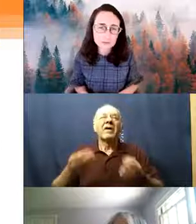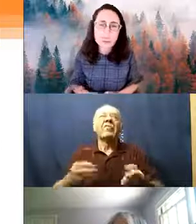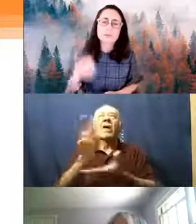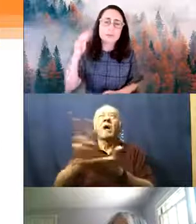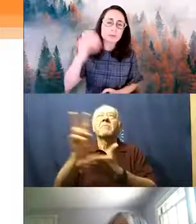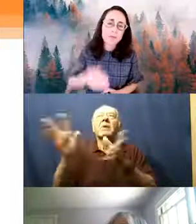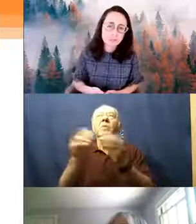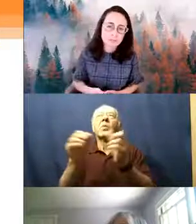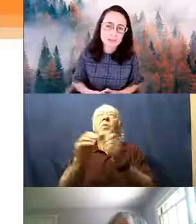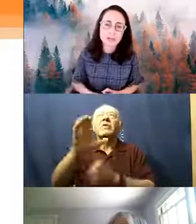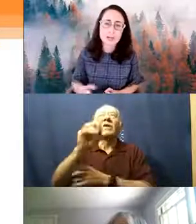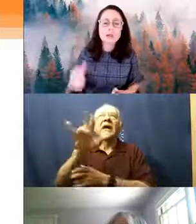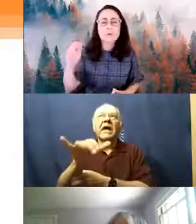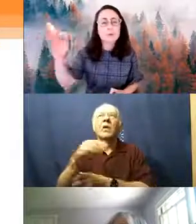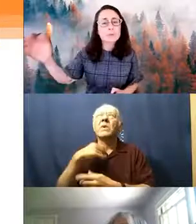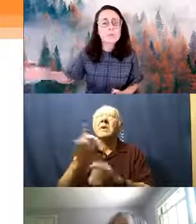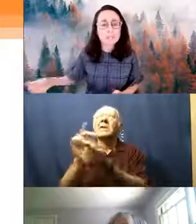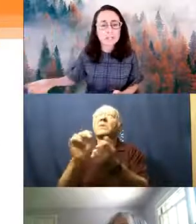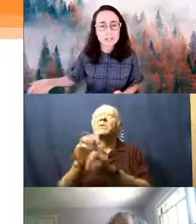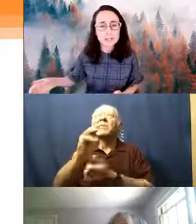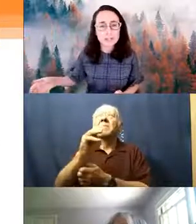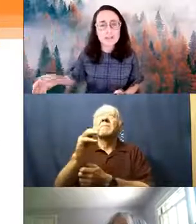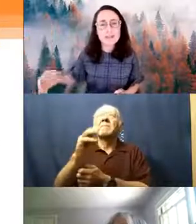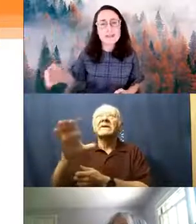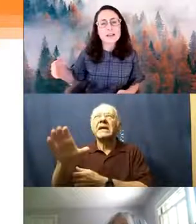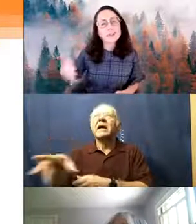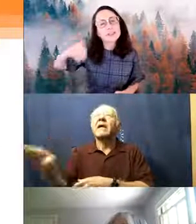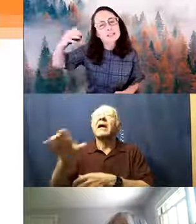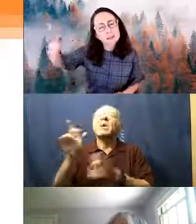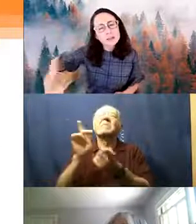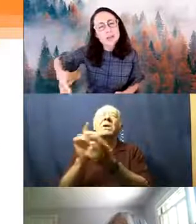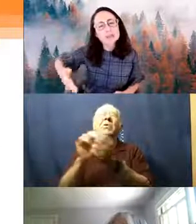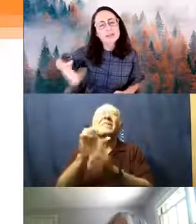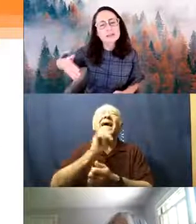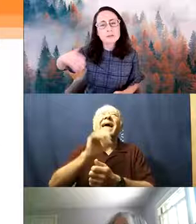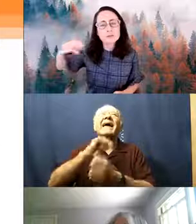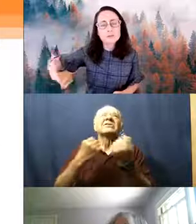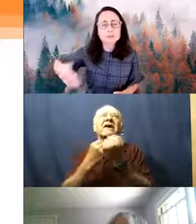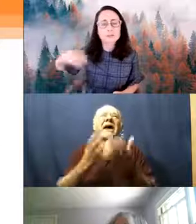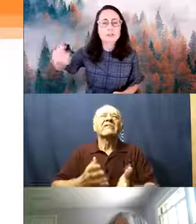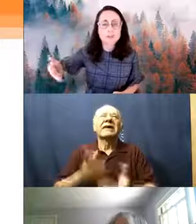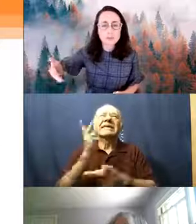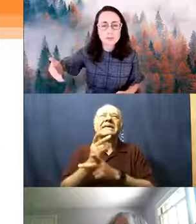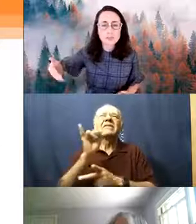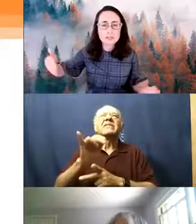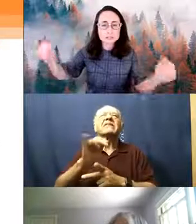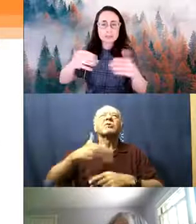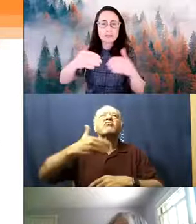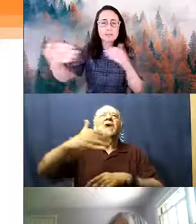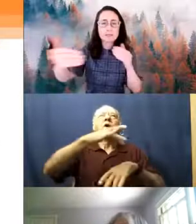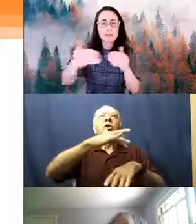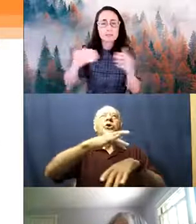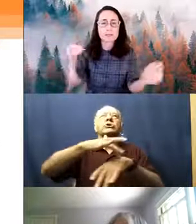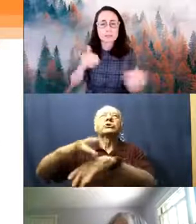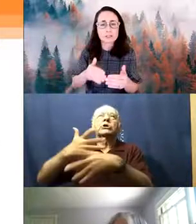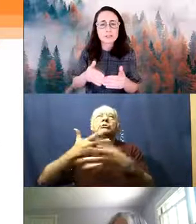with the counties. We meet with managed care. We meet with aging advocates, and just keeping that regular touch base is helping